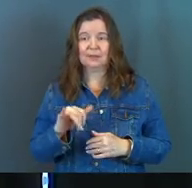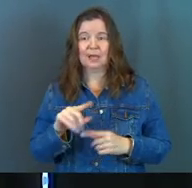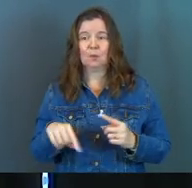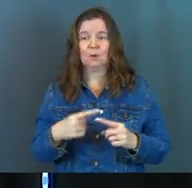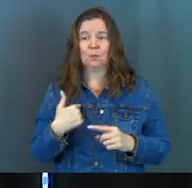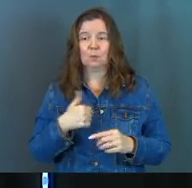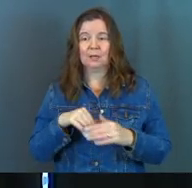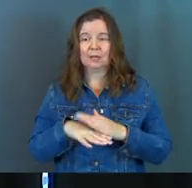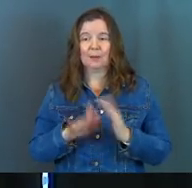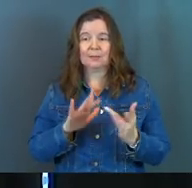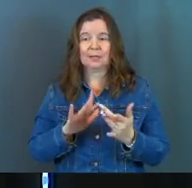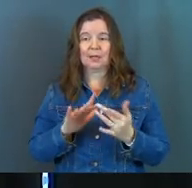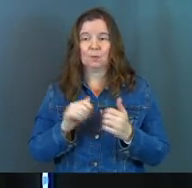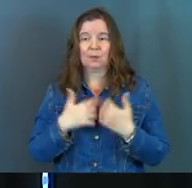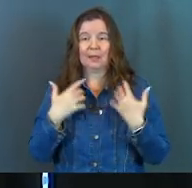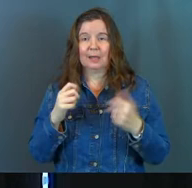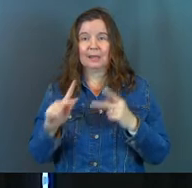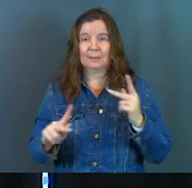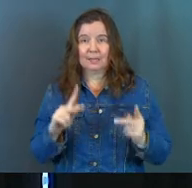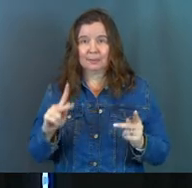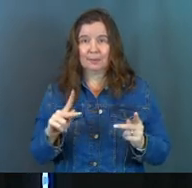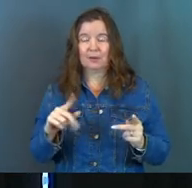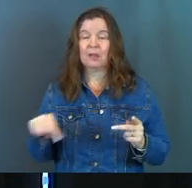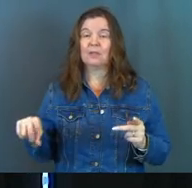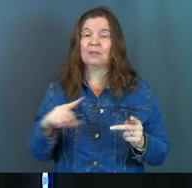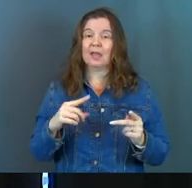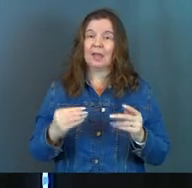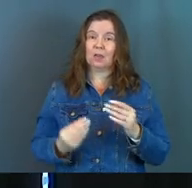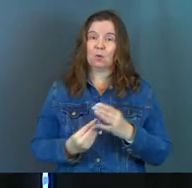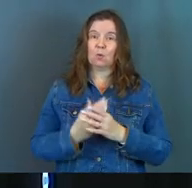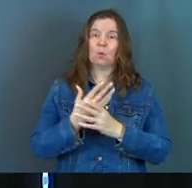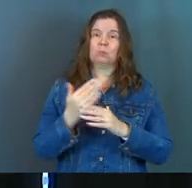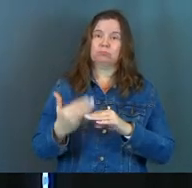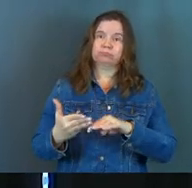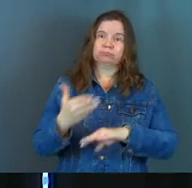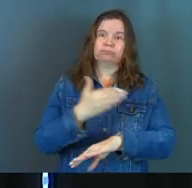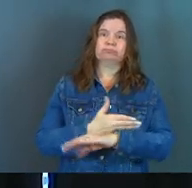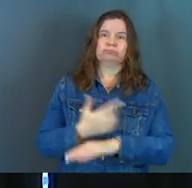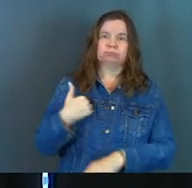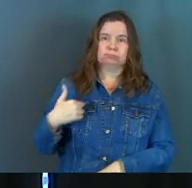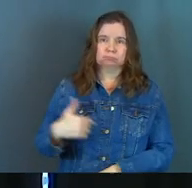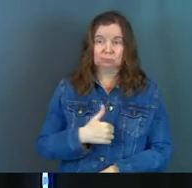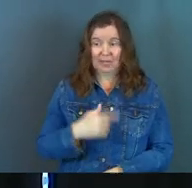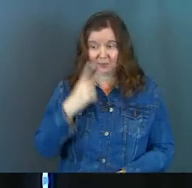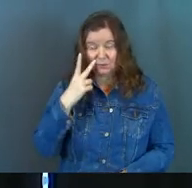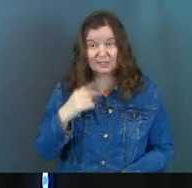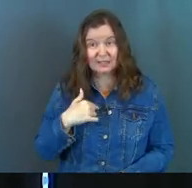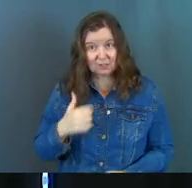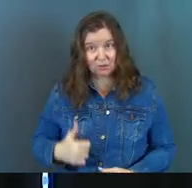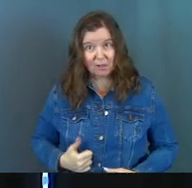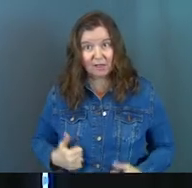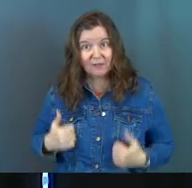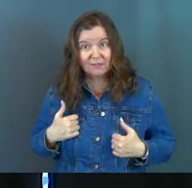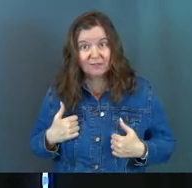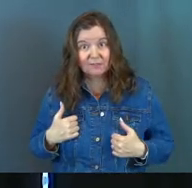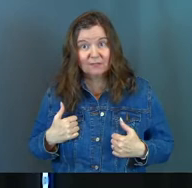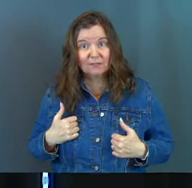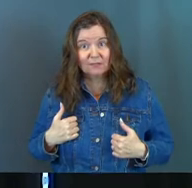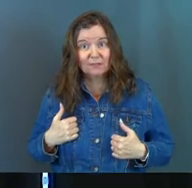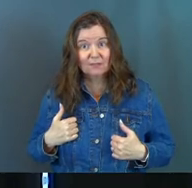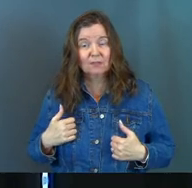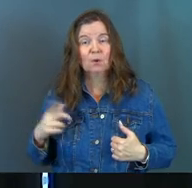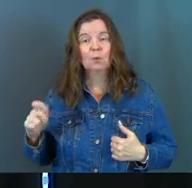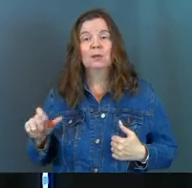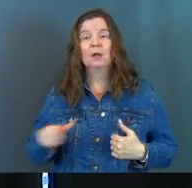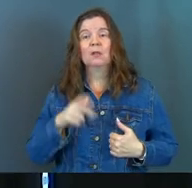That when we come in contact with healthy people, they grow us up. Have you seen this in your life?